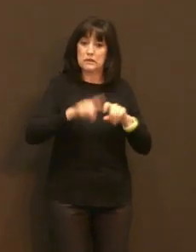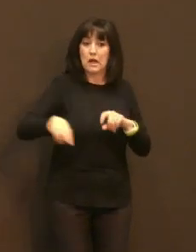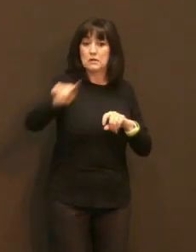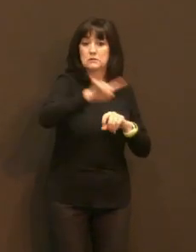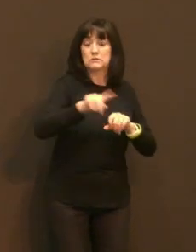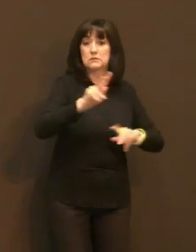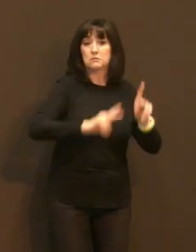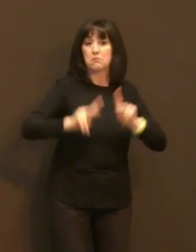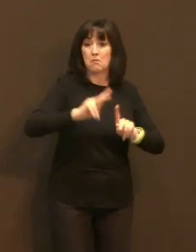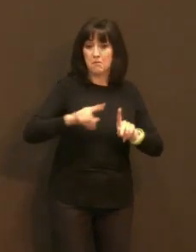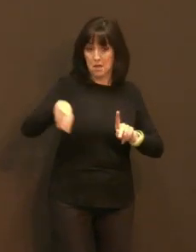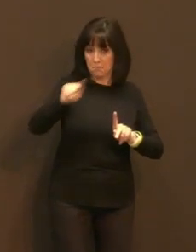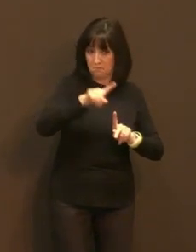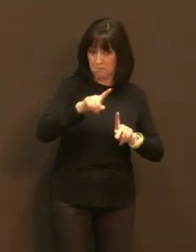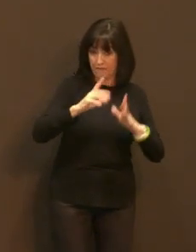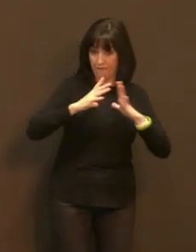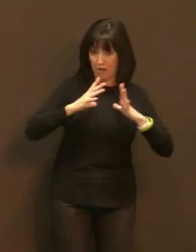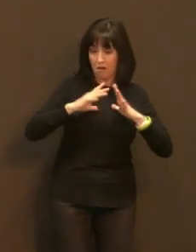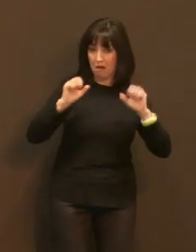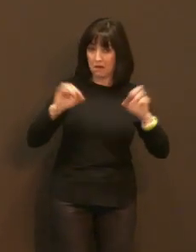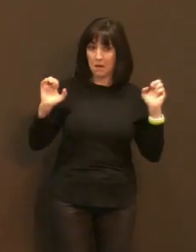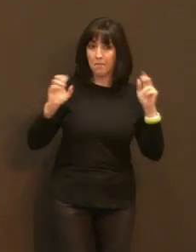that community.